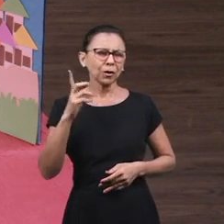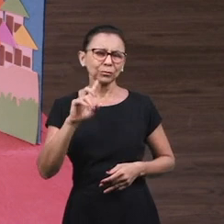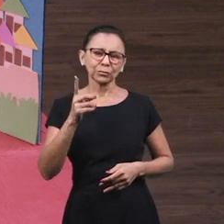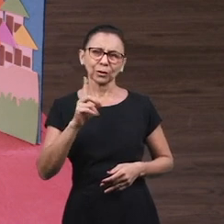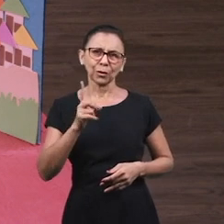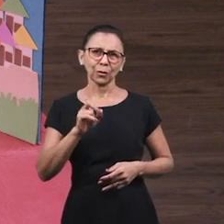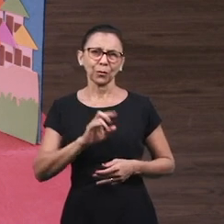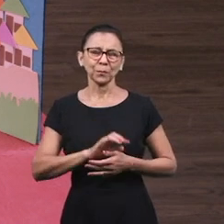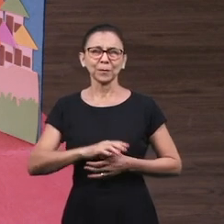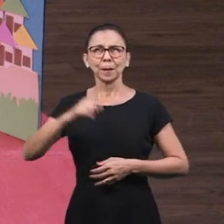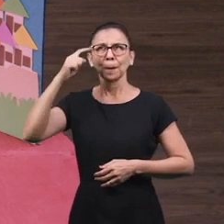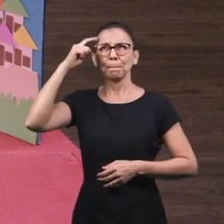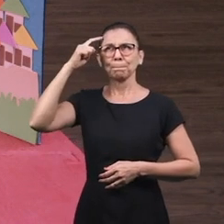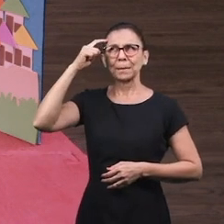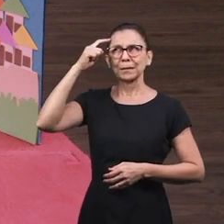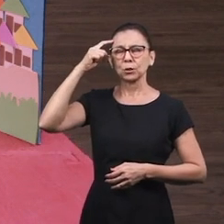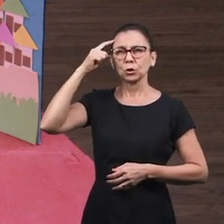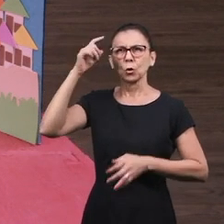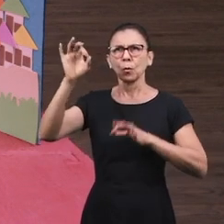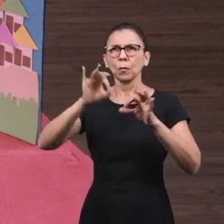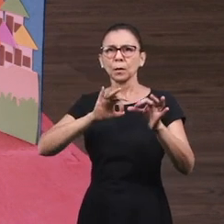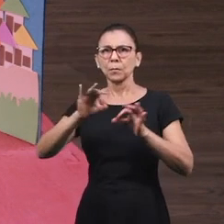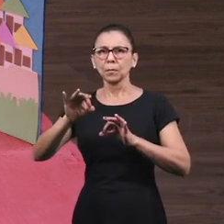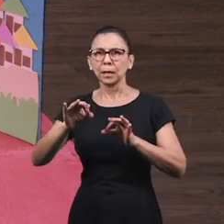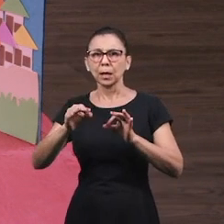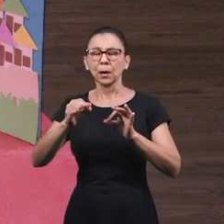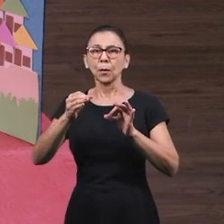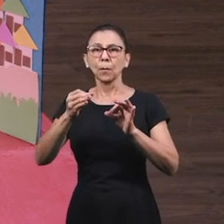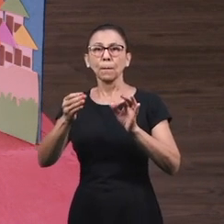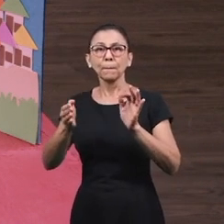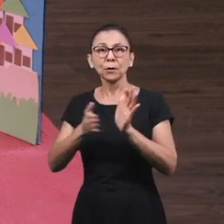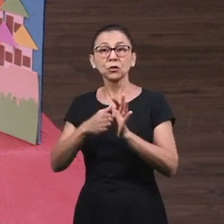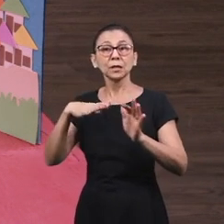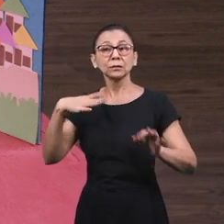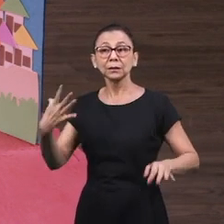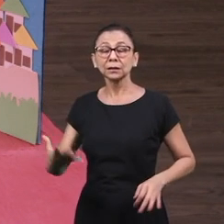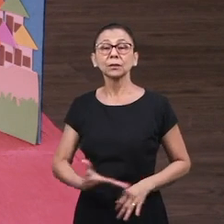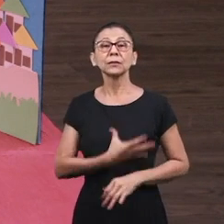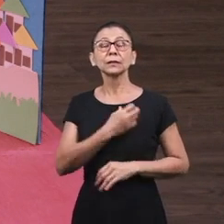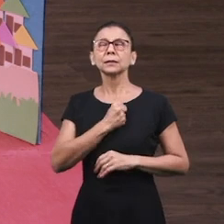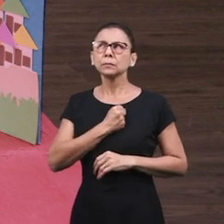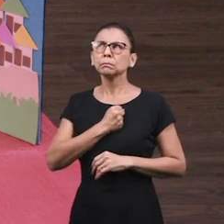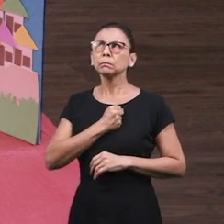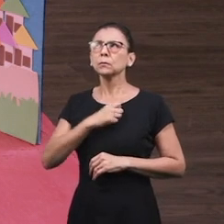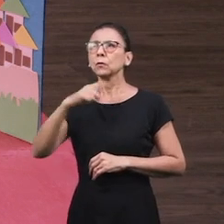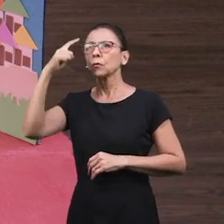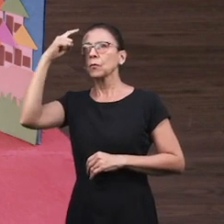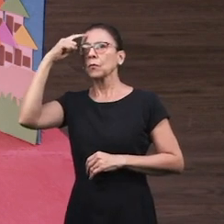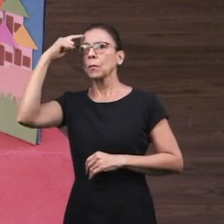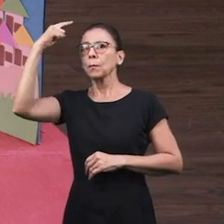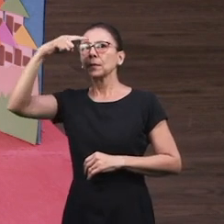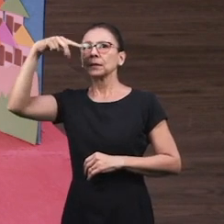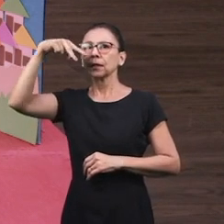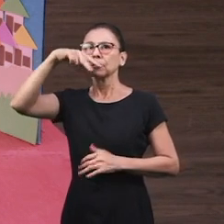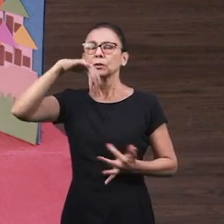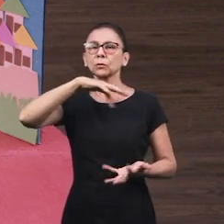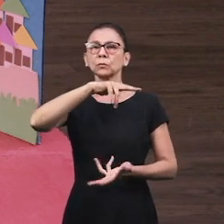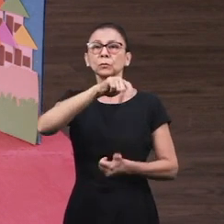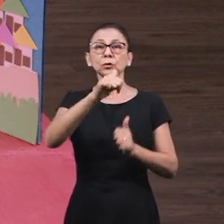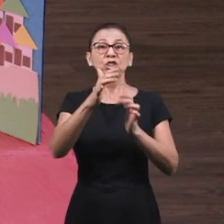because Jesus, He is God, He is powerful, and He can save us. And look here, what